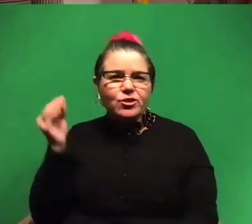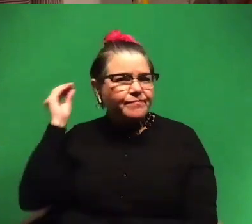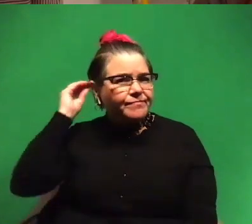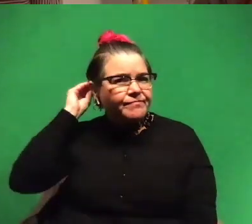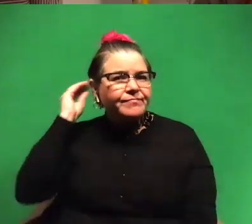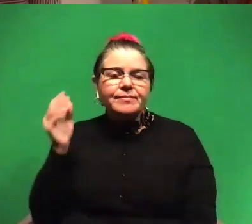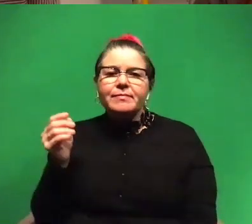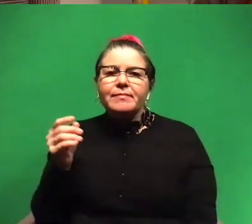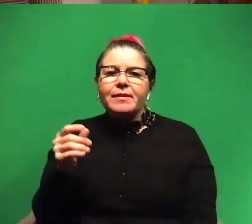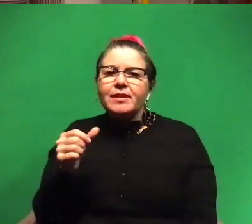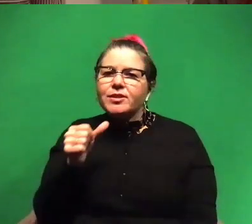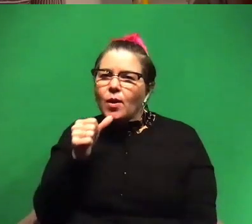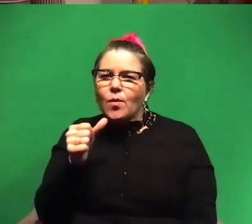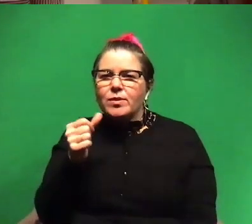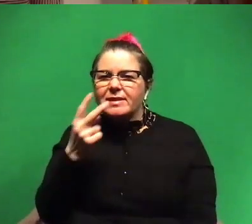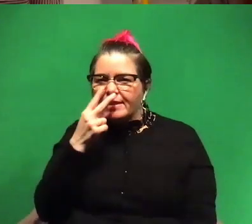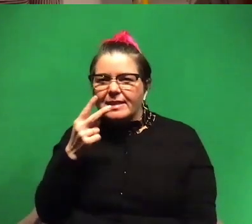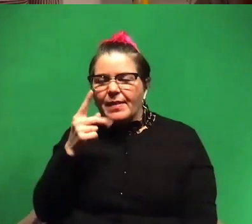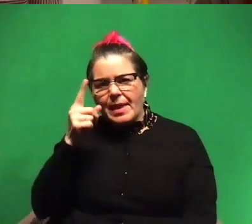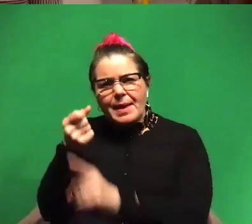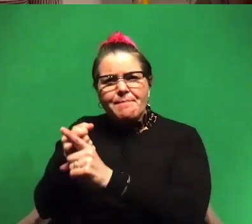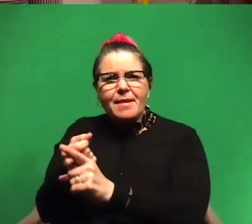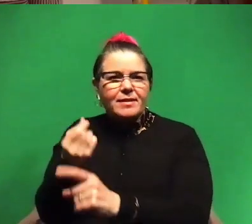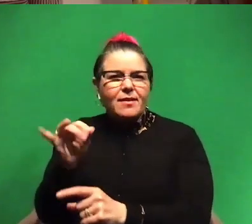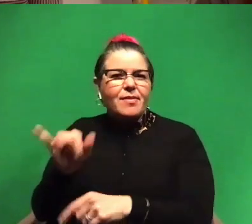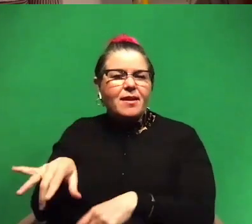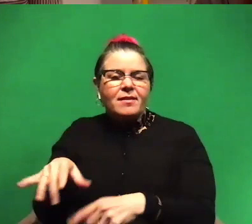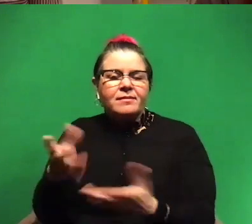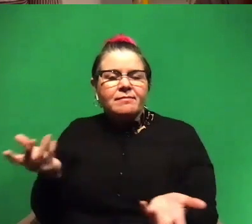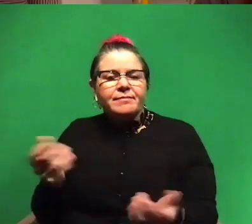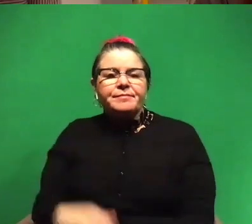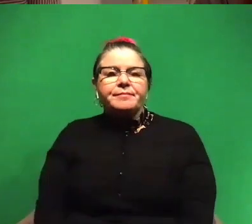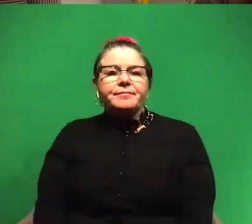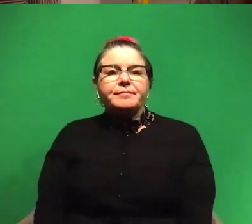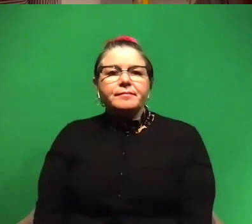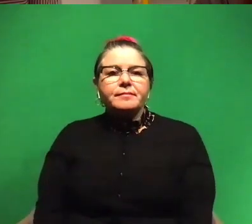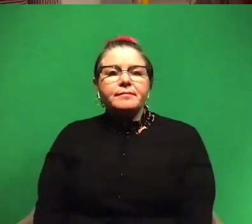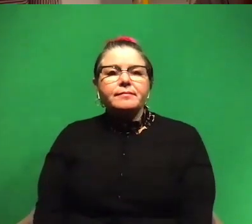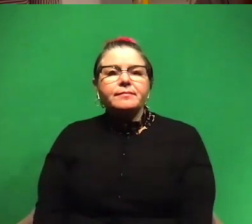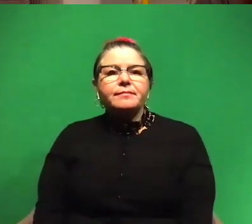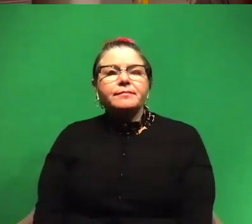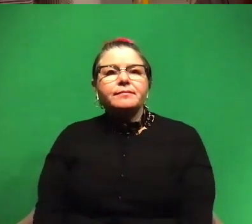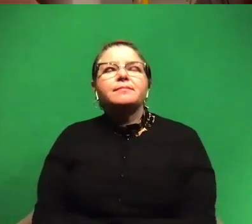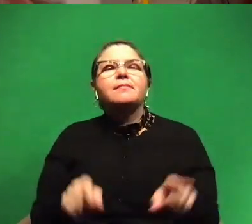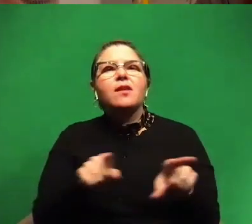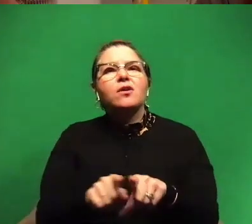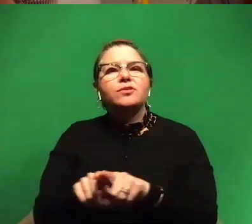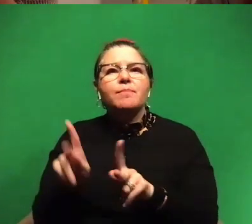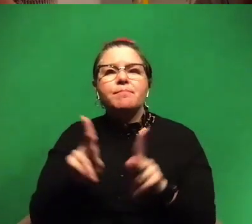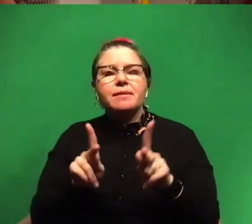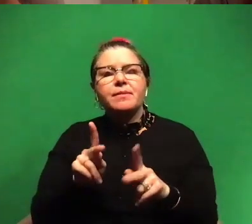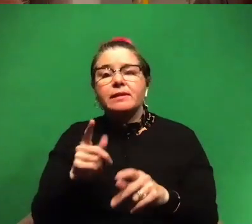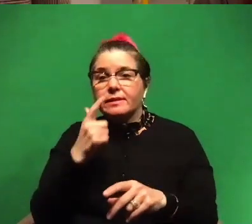you said, they don't see the impacts of that kind of thing. And I think as well, for people who are